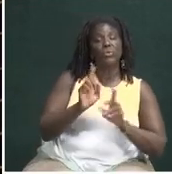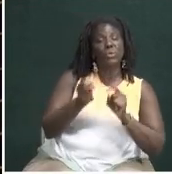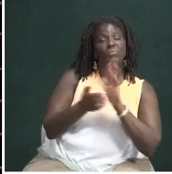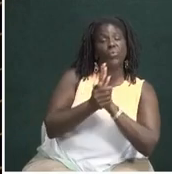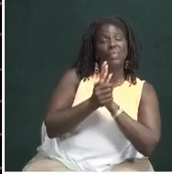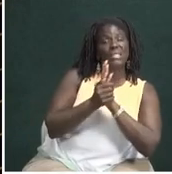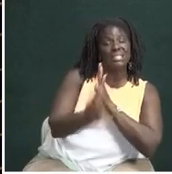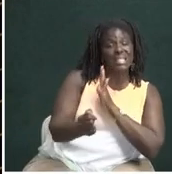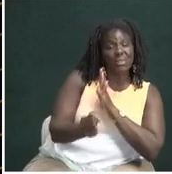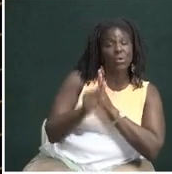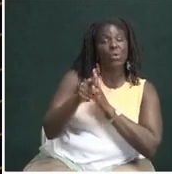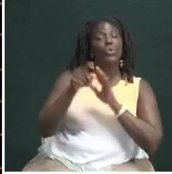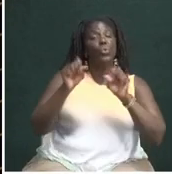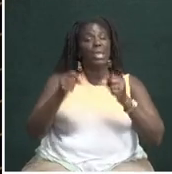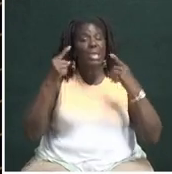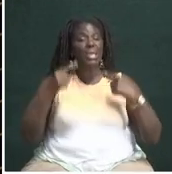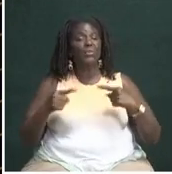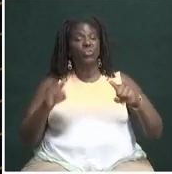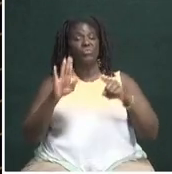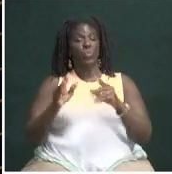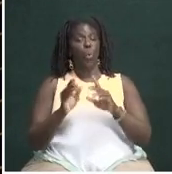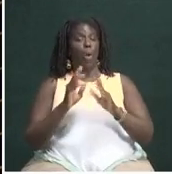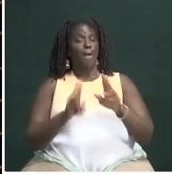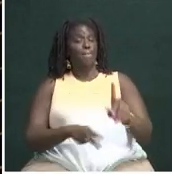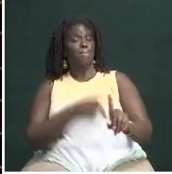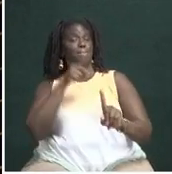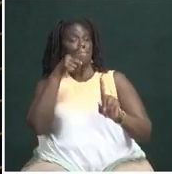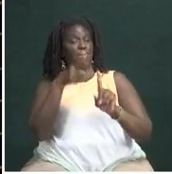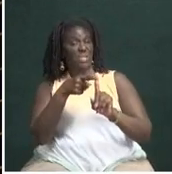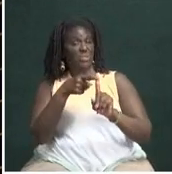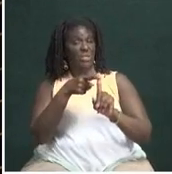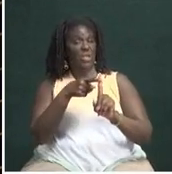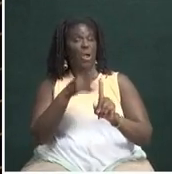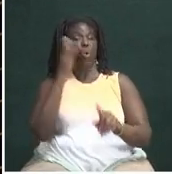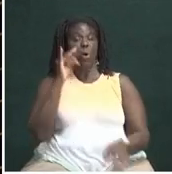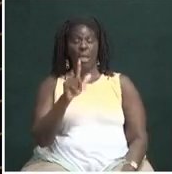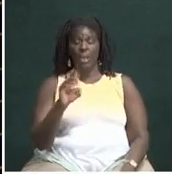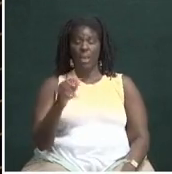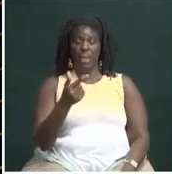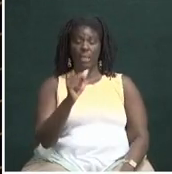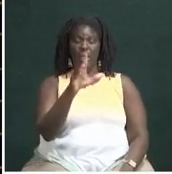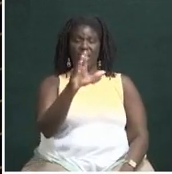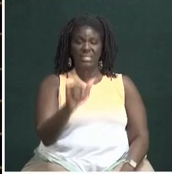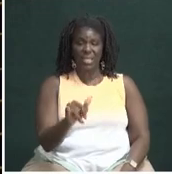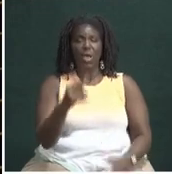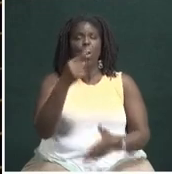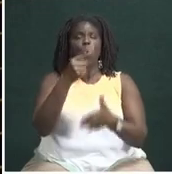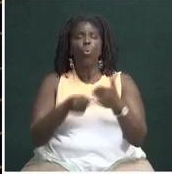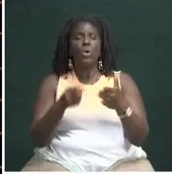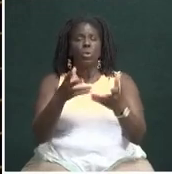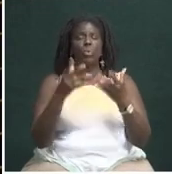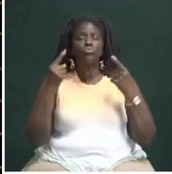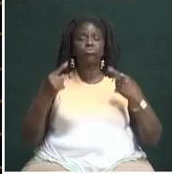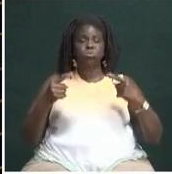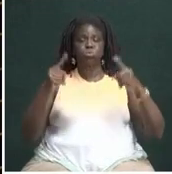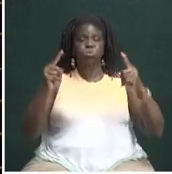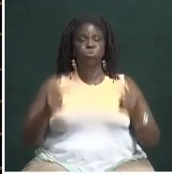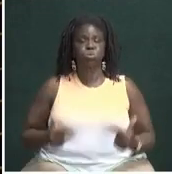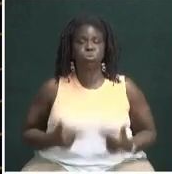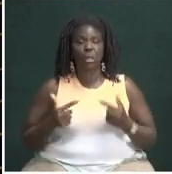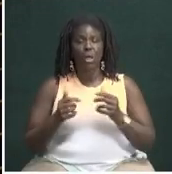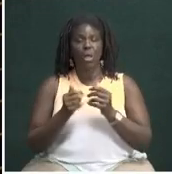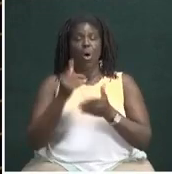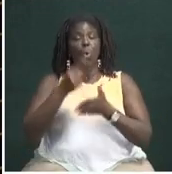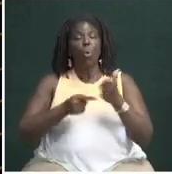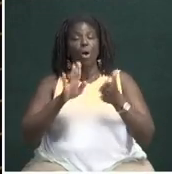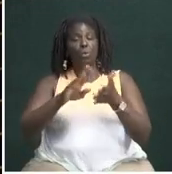so that you can achieve that mission. Because legacy, what do you want to achieve in life? What's your